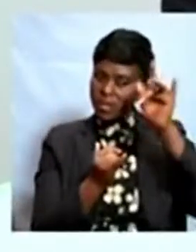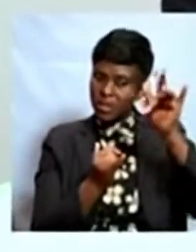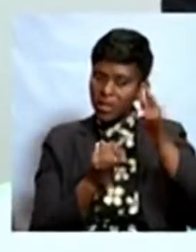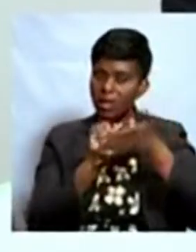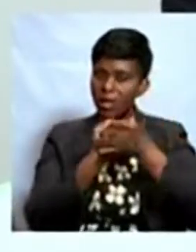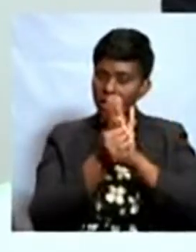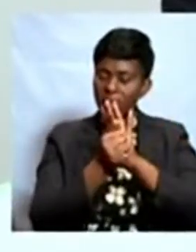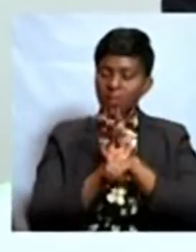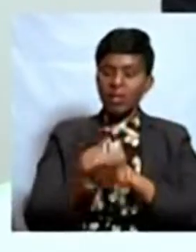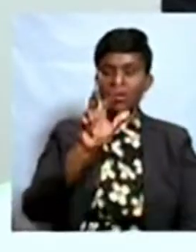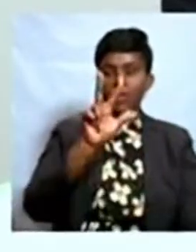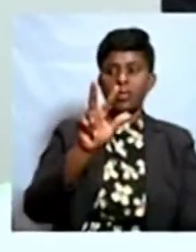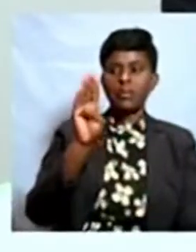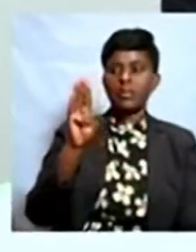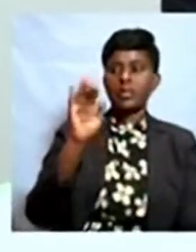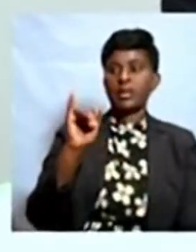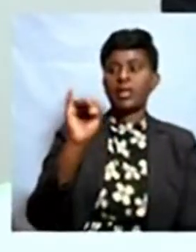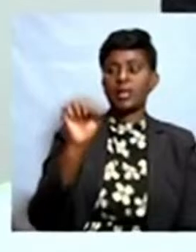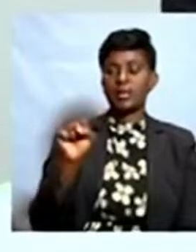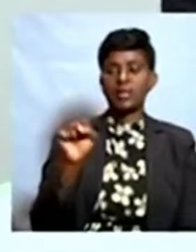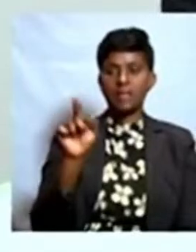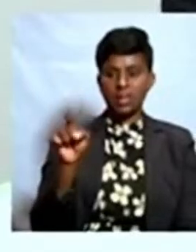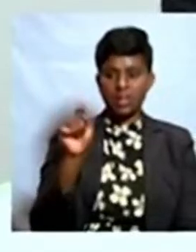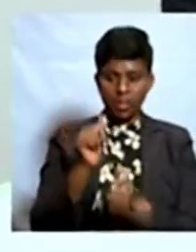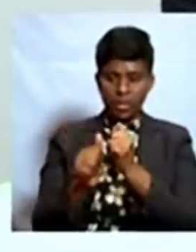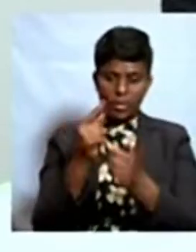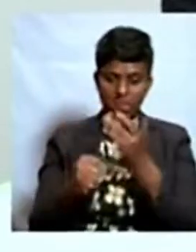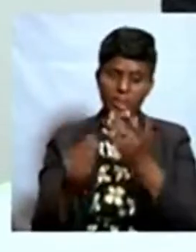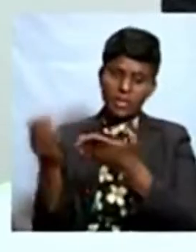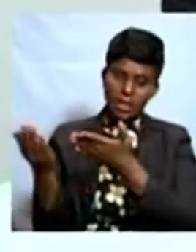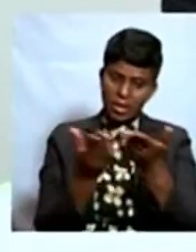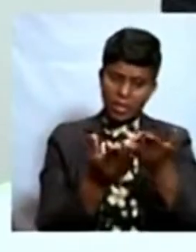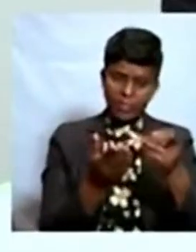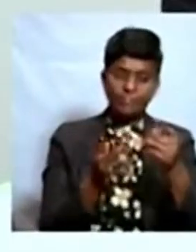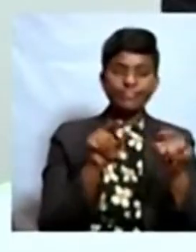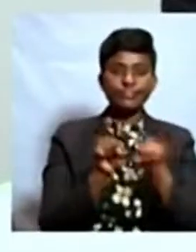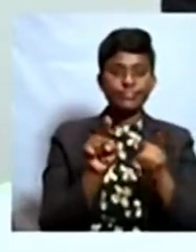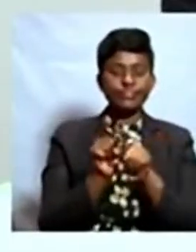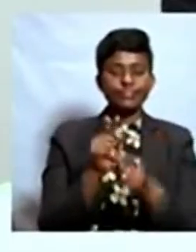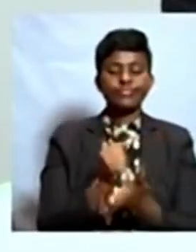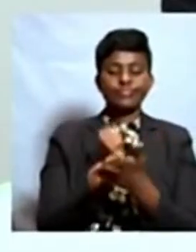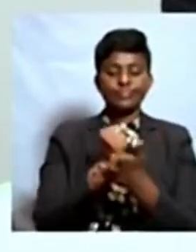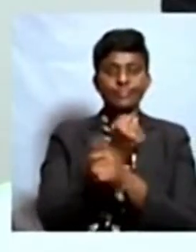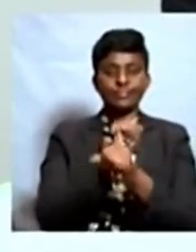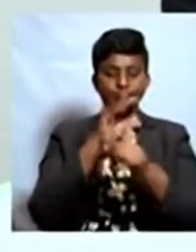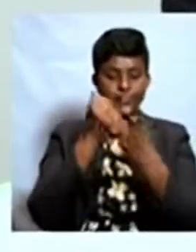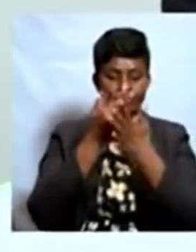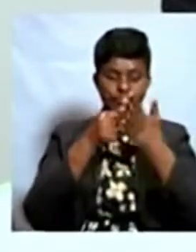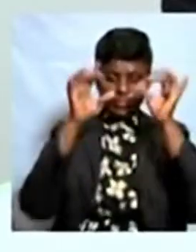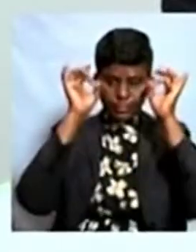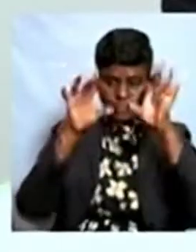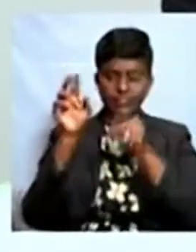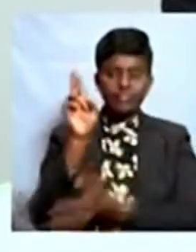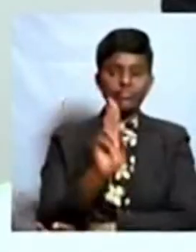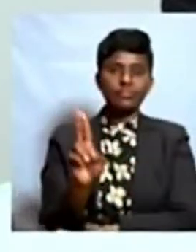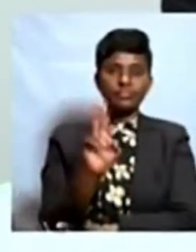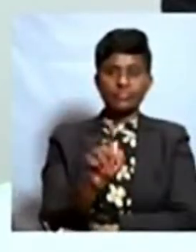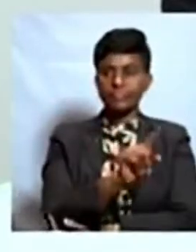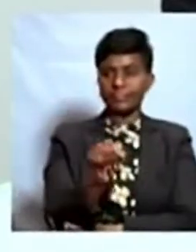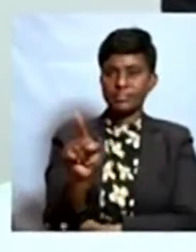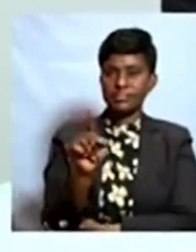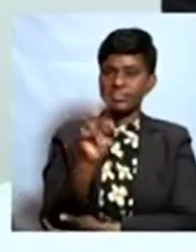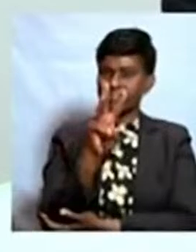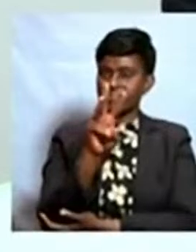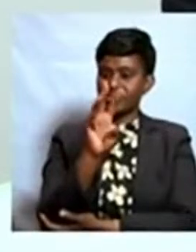3 BIS, which provides for mechanisms to address the threat posed by the use of